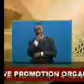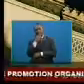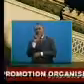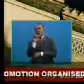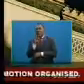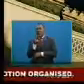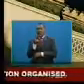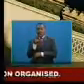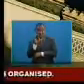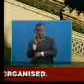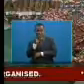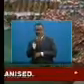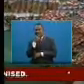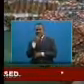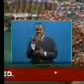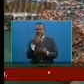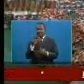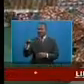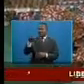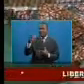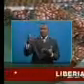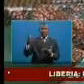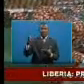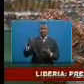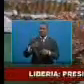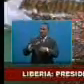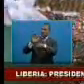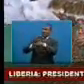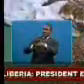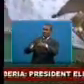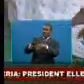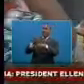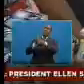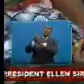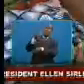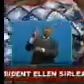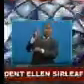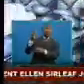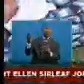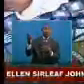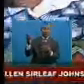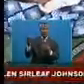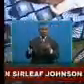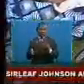unethical, and physicians who carry out IVF are accused of playing God. But whether or not